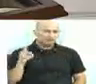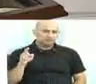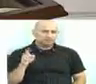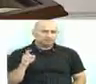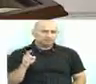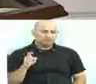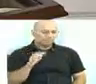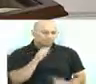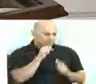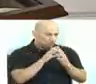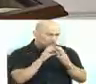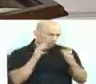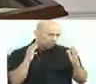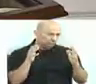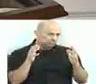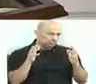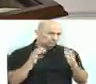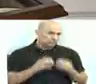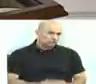Not much.